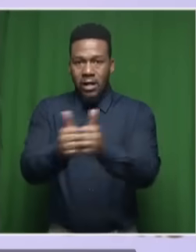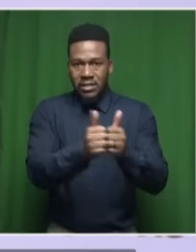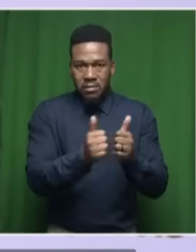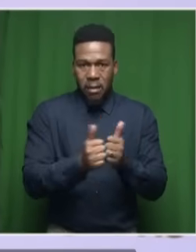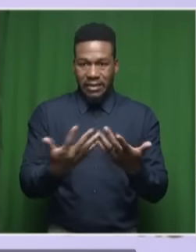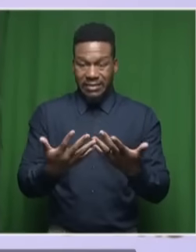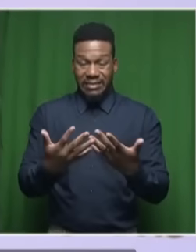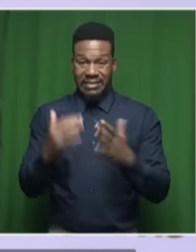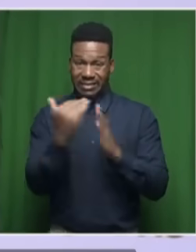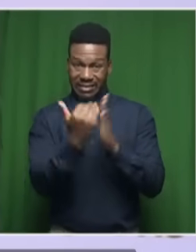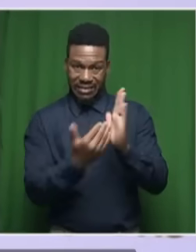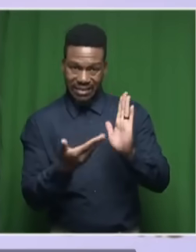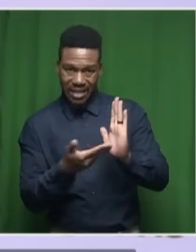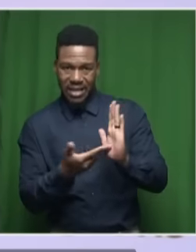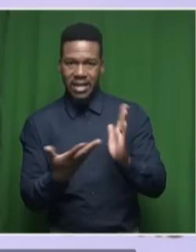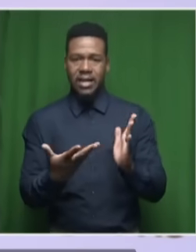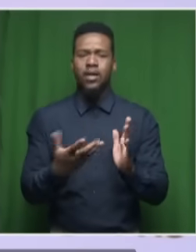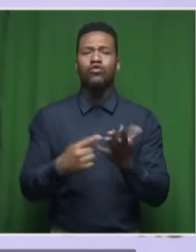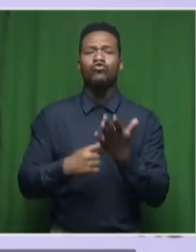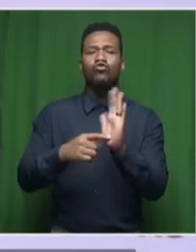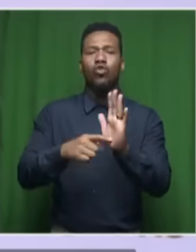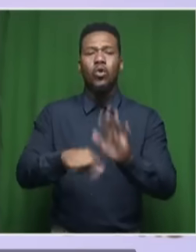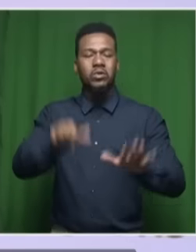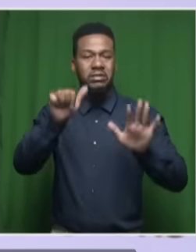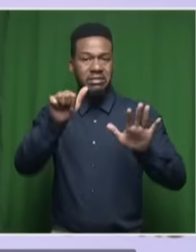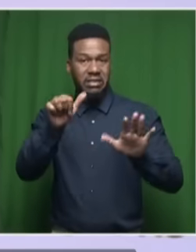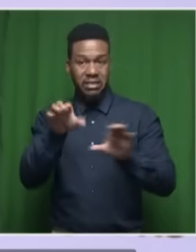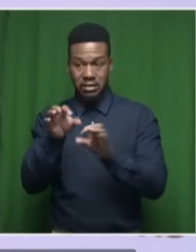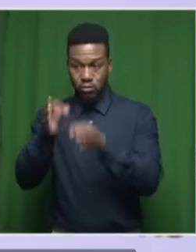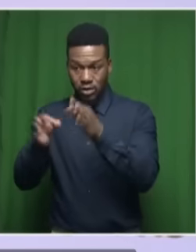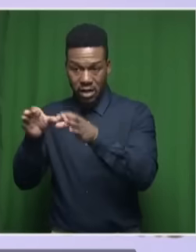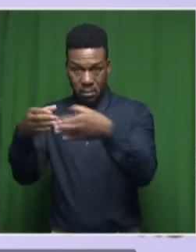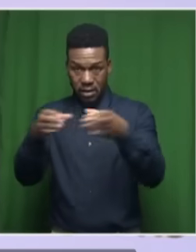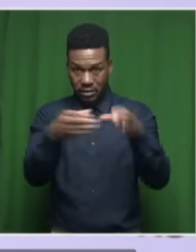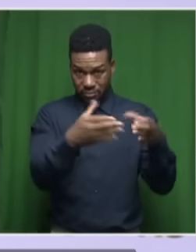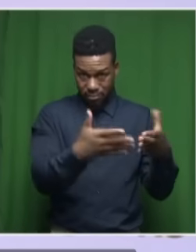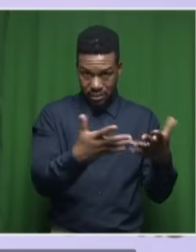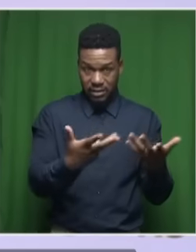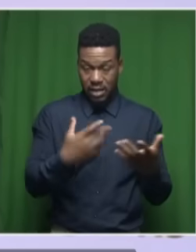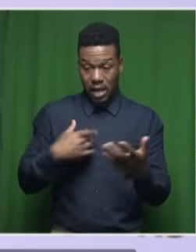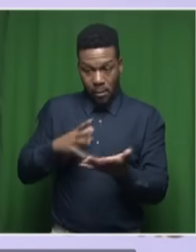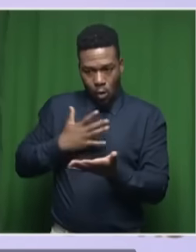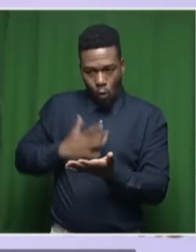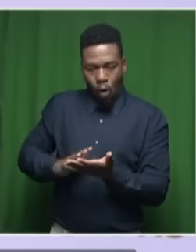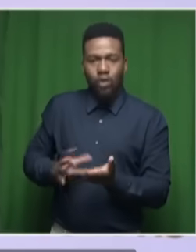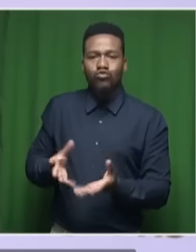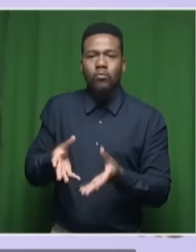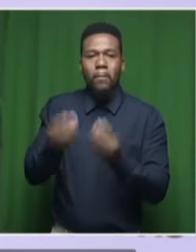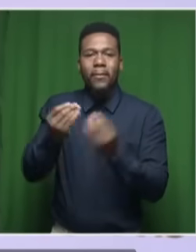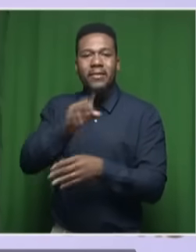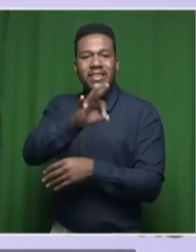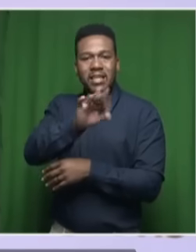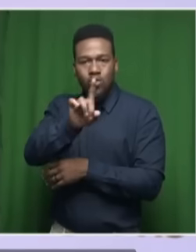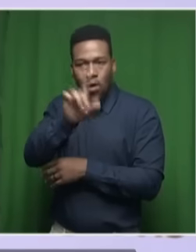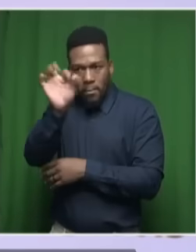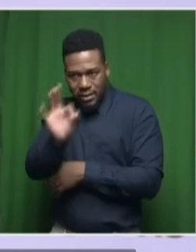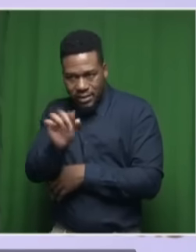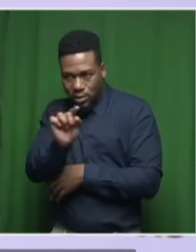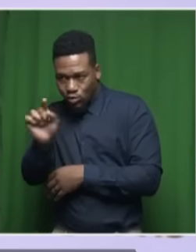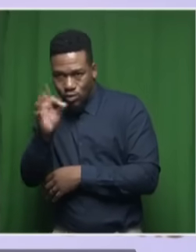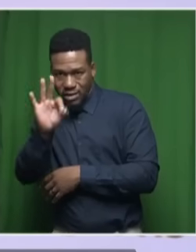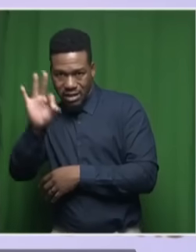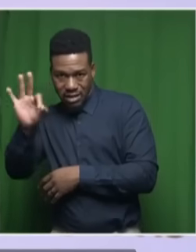6 parties, looks to draw about 31 to 33% of the vote. Now, for his views on how the